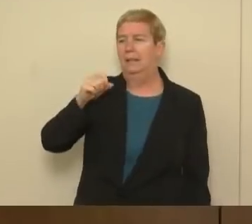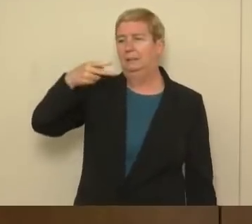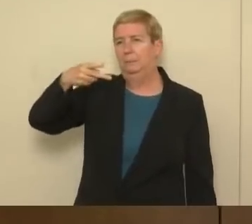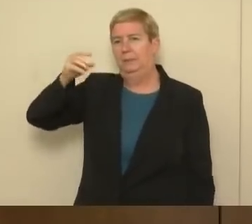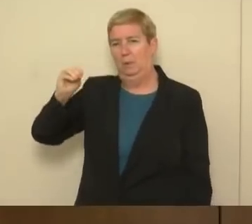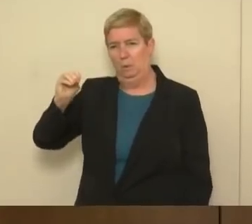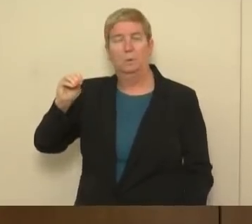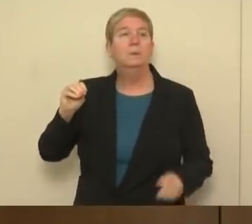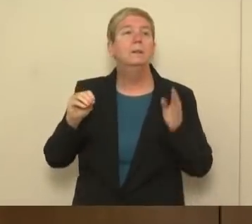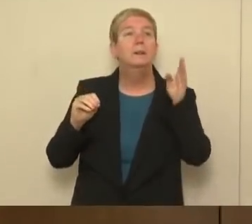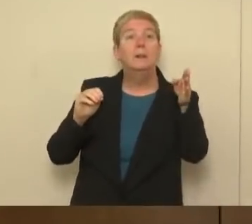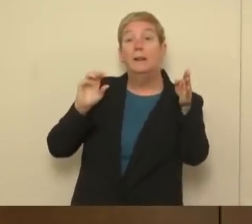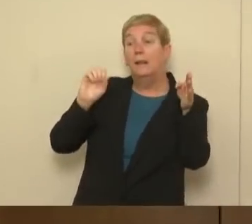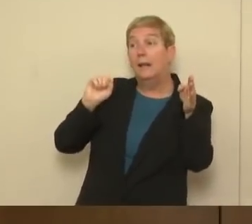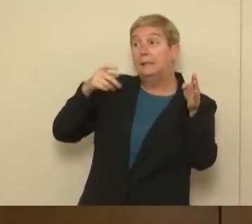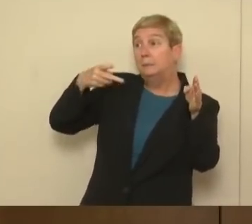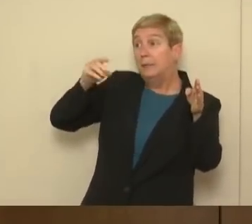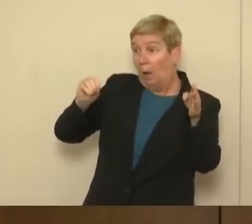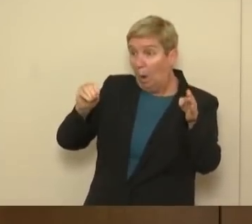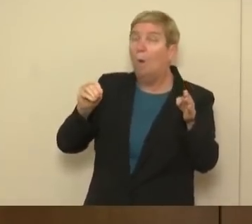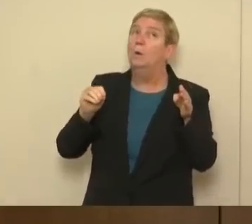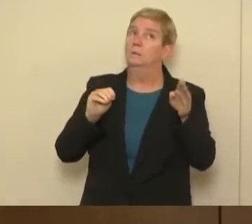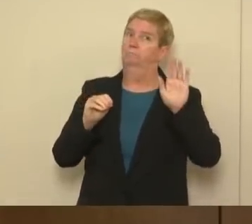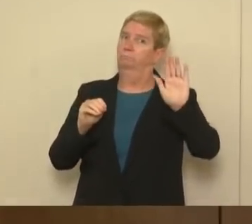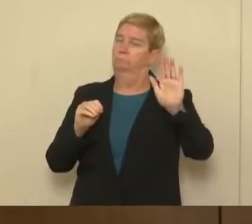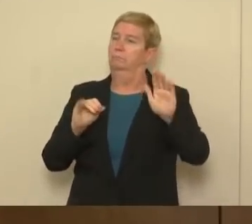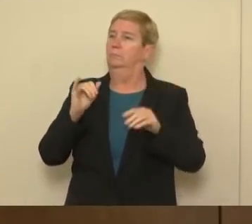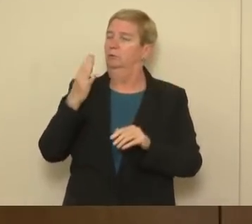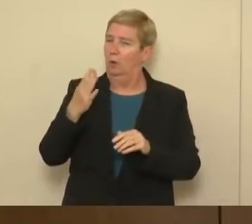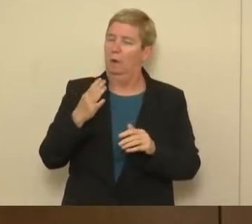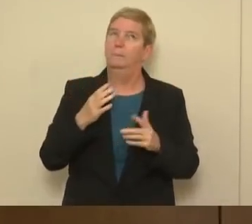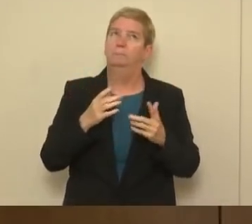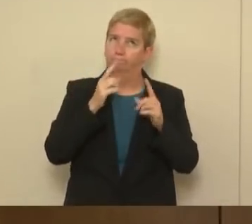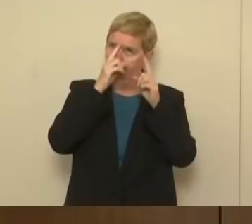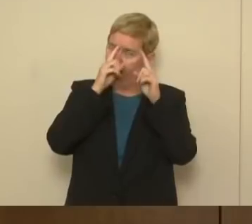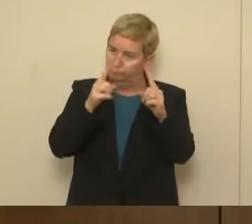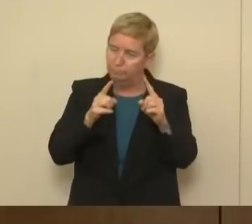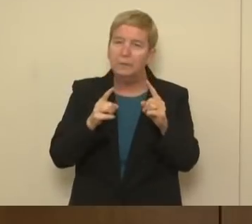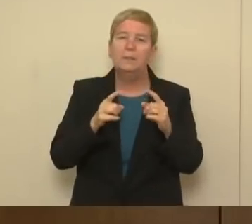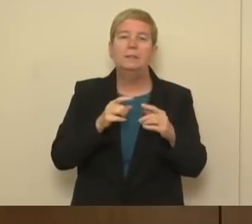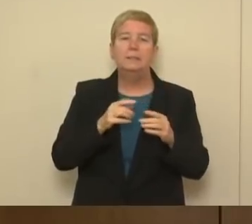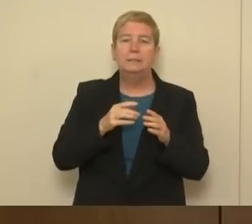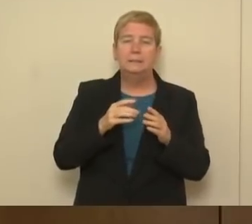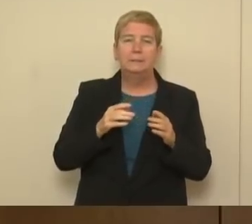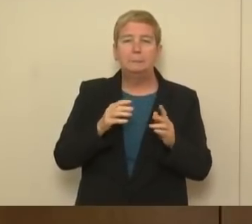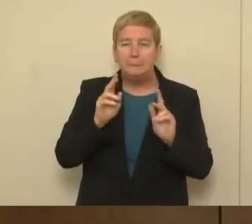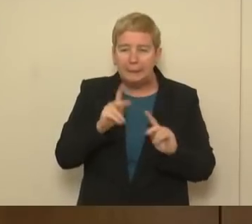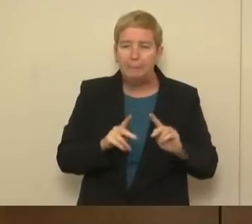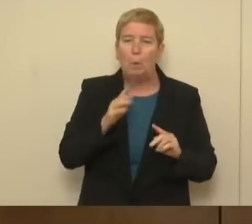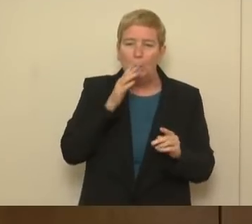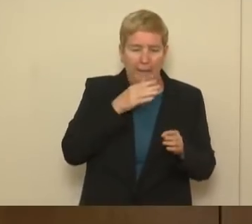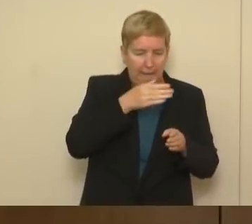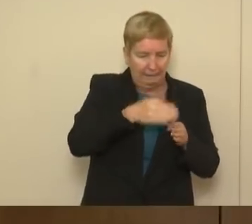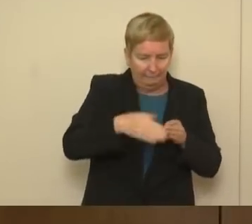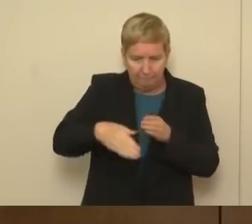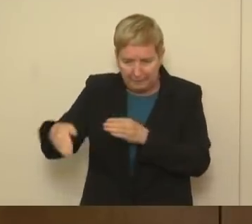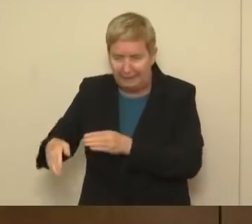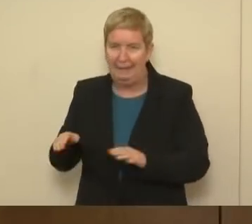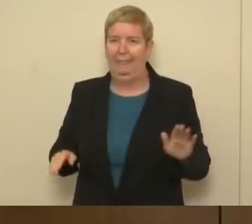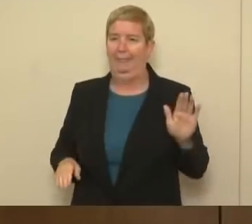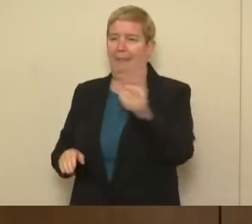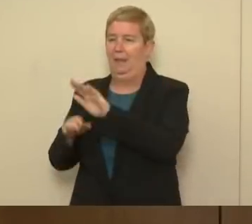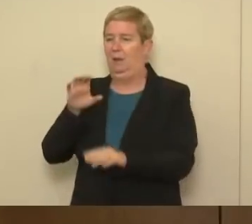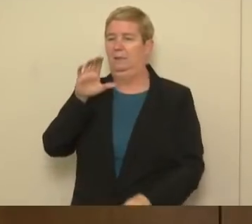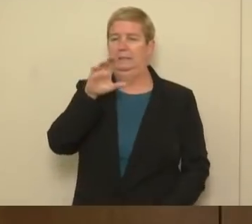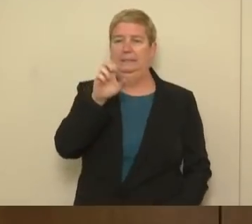we get as many folks to complete their census. And the Director and I'm going to start it